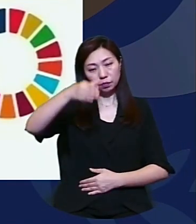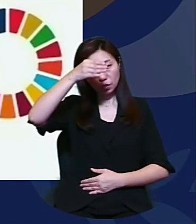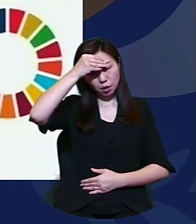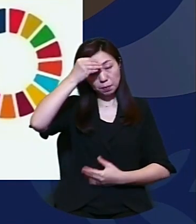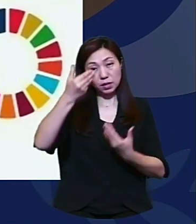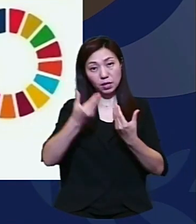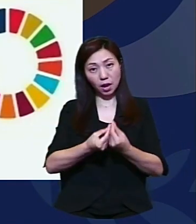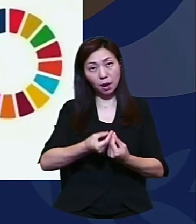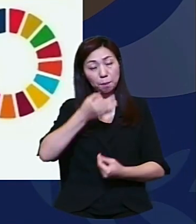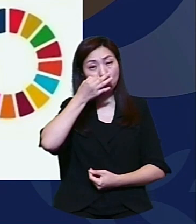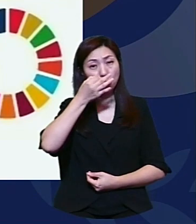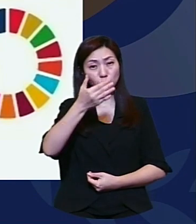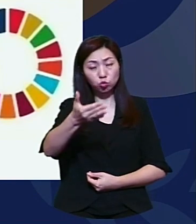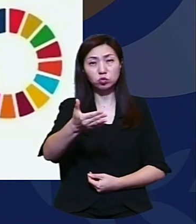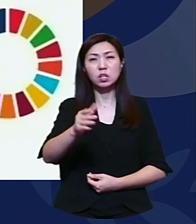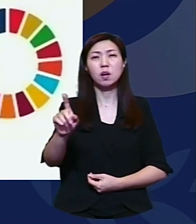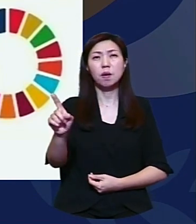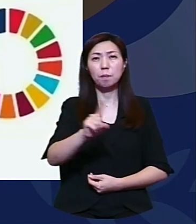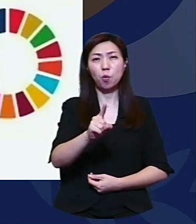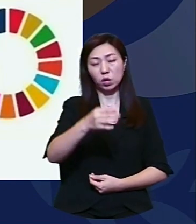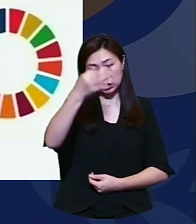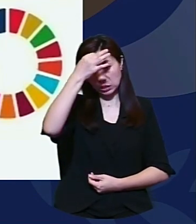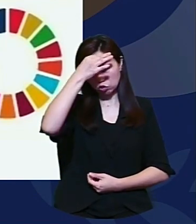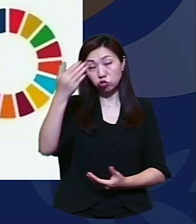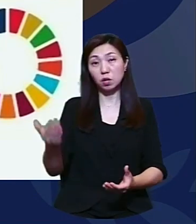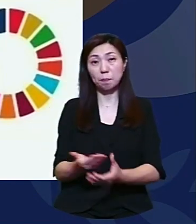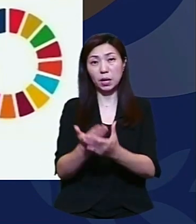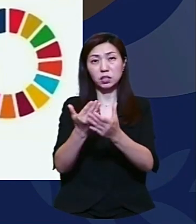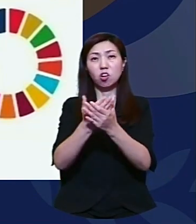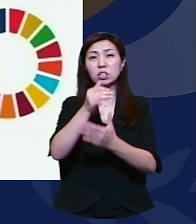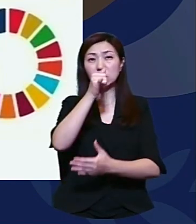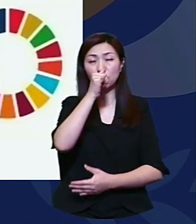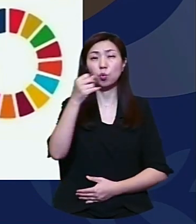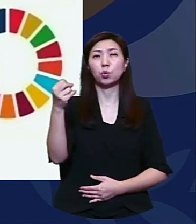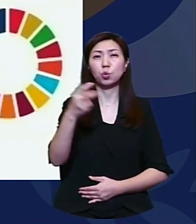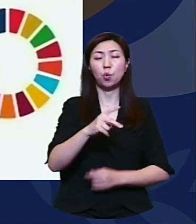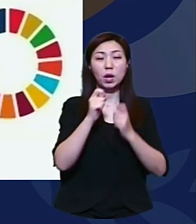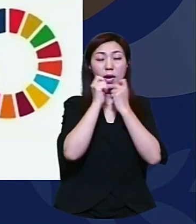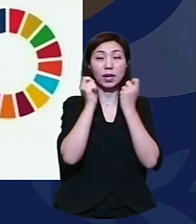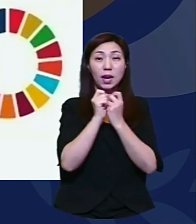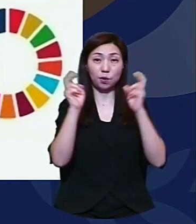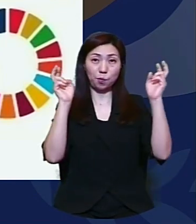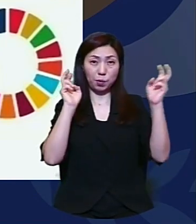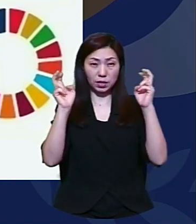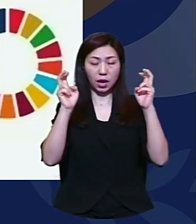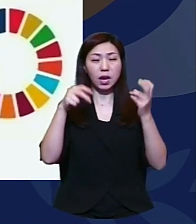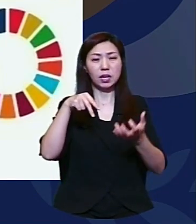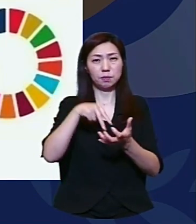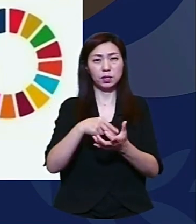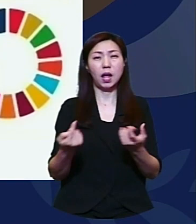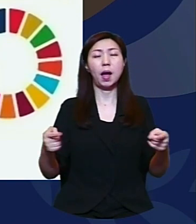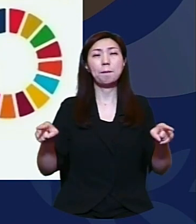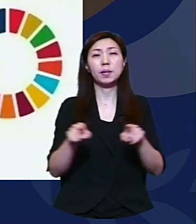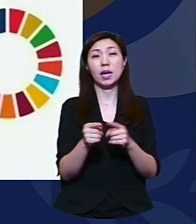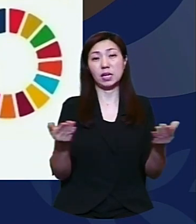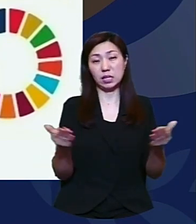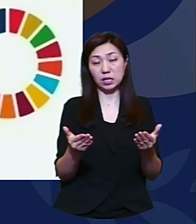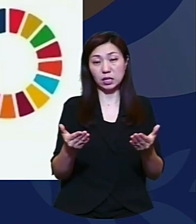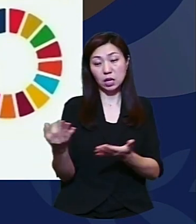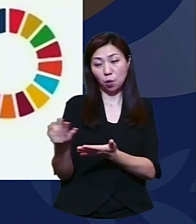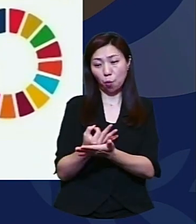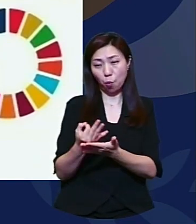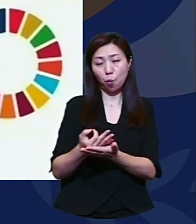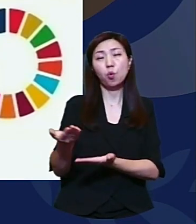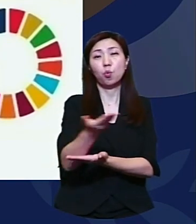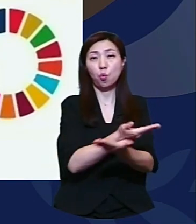contexts. Best practice frameworks should also provide intra-sectoral cooperation so that the private sector companies